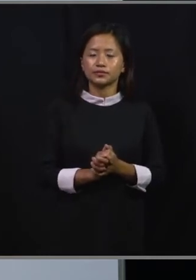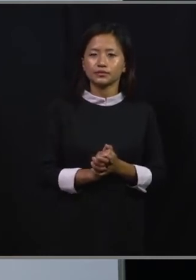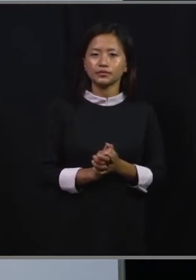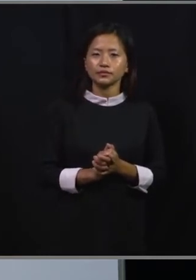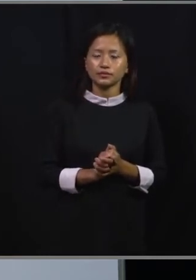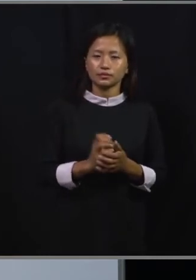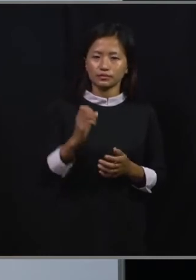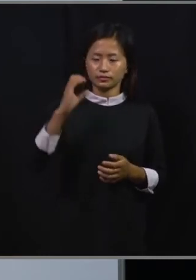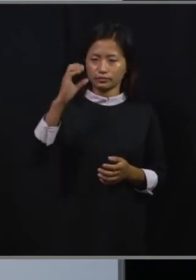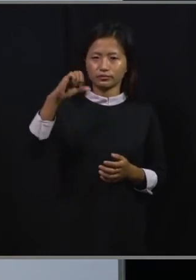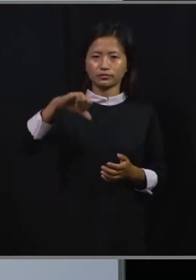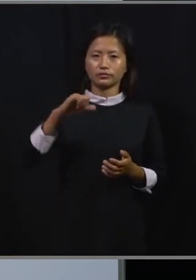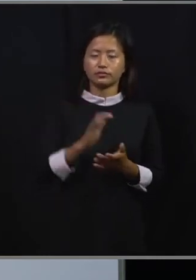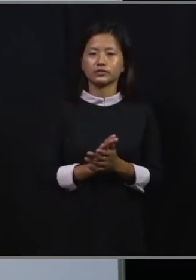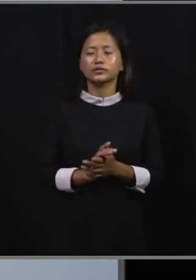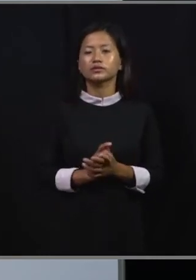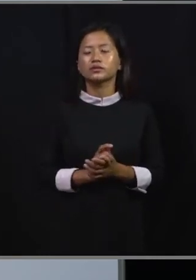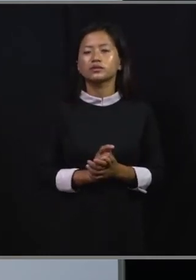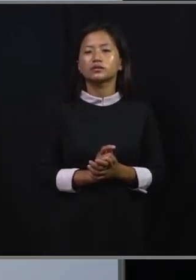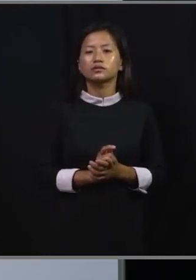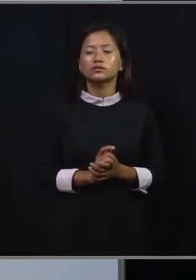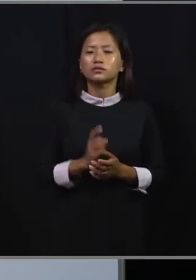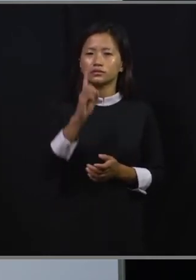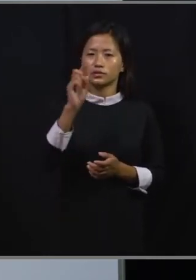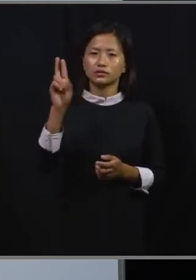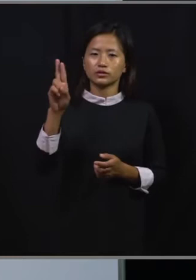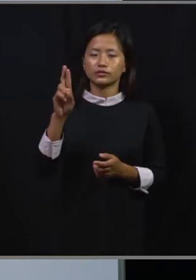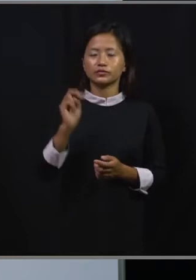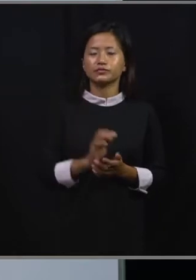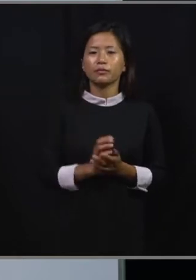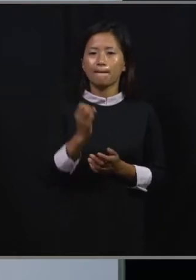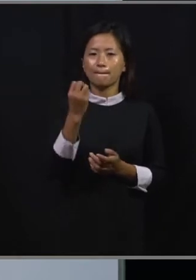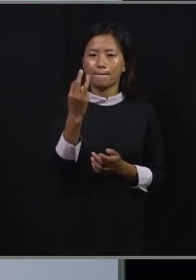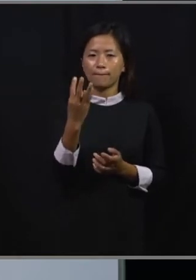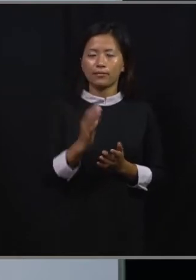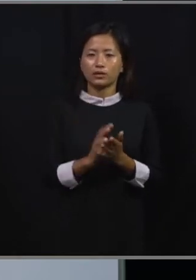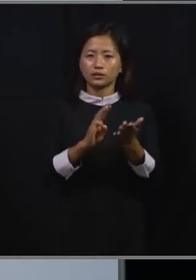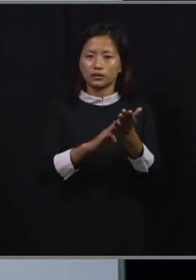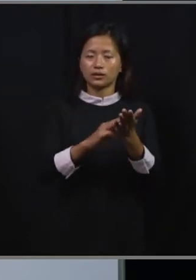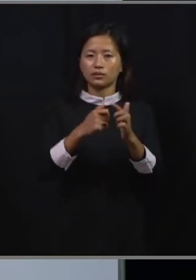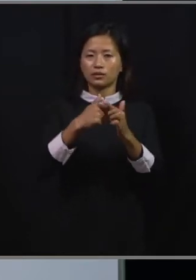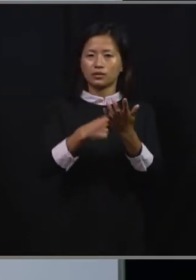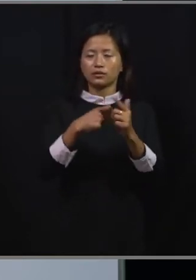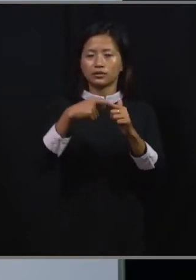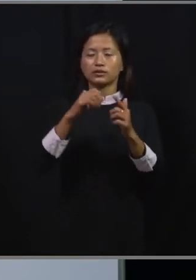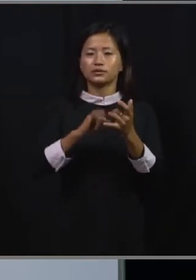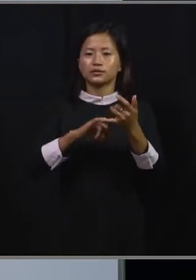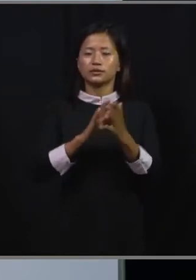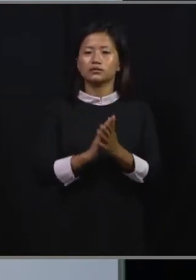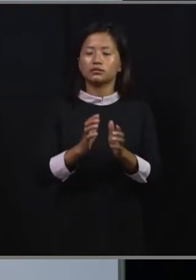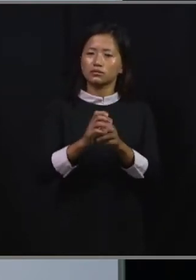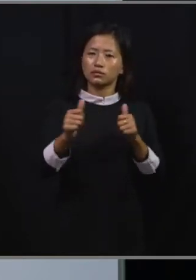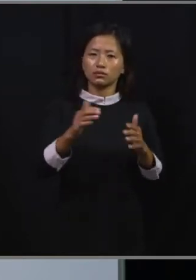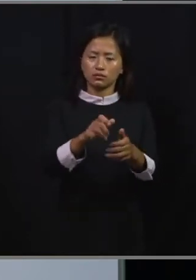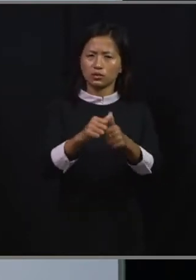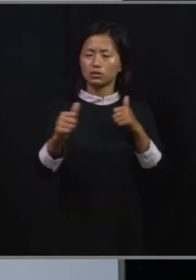10 and chapter 9 both are like the weightage is 12 marks. Okay, so we can expect one long question from this part also. Okay, from chapter